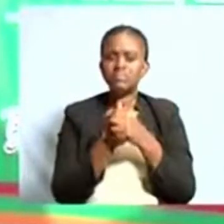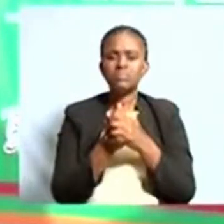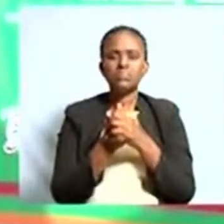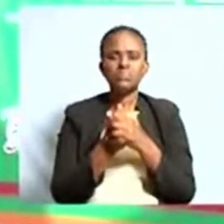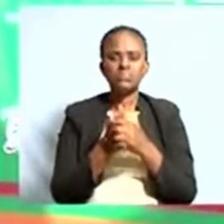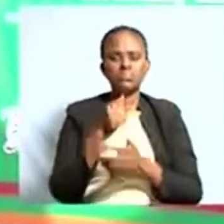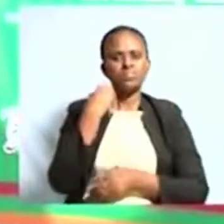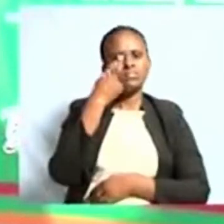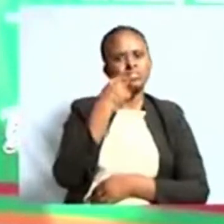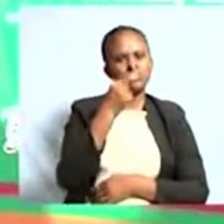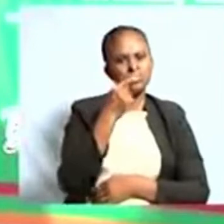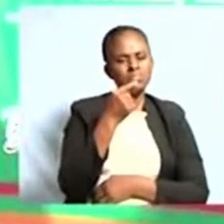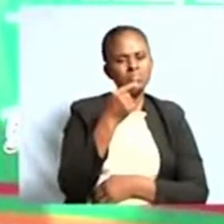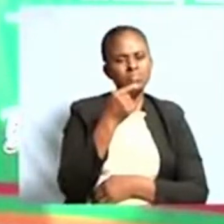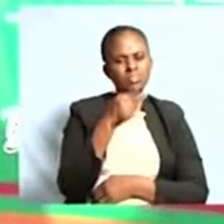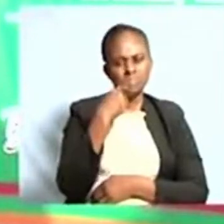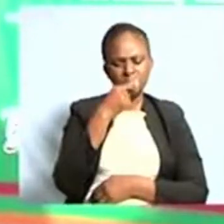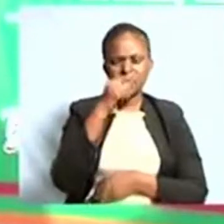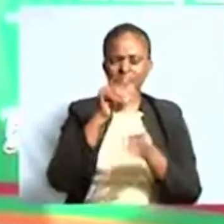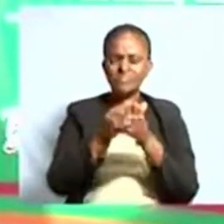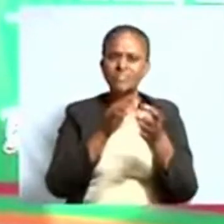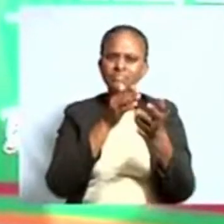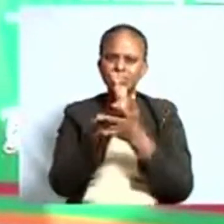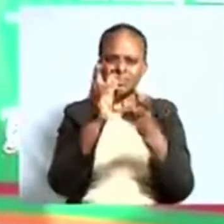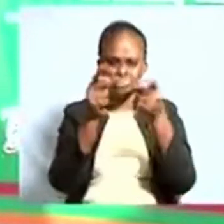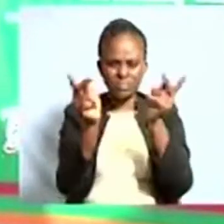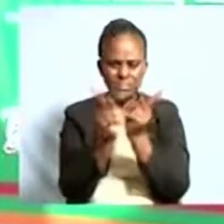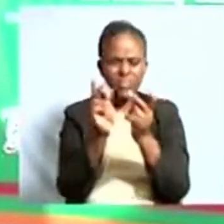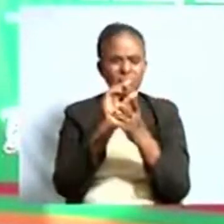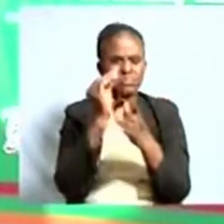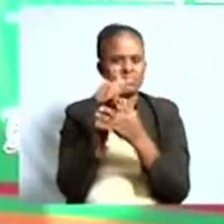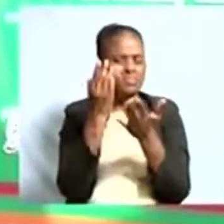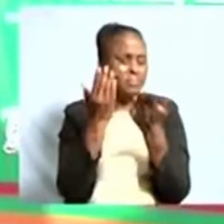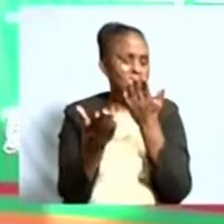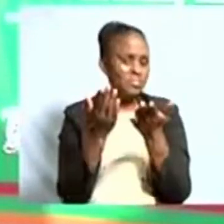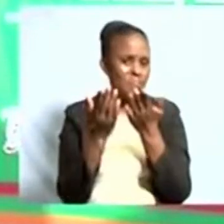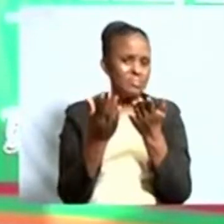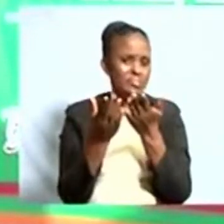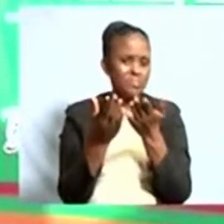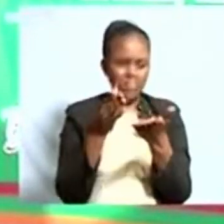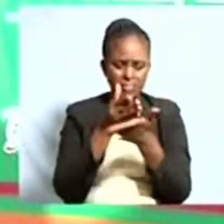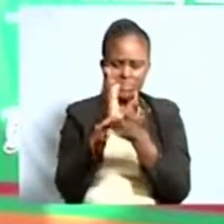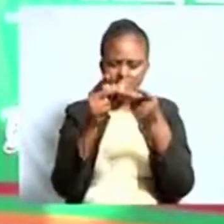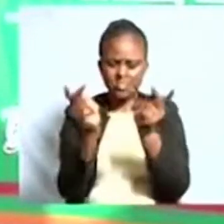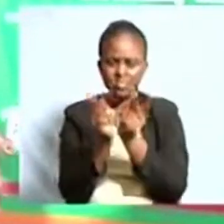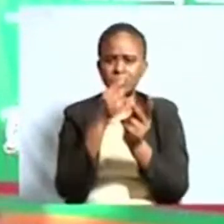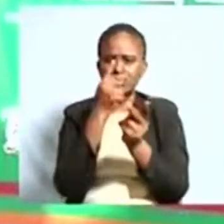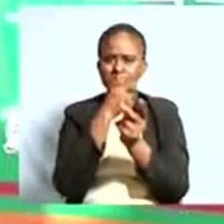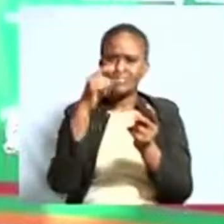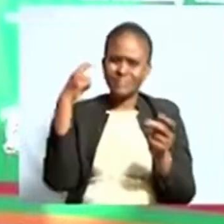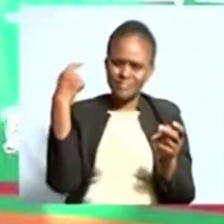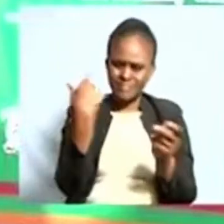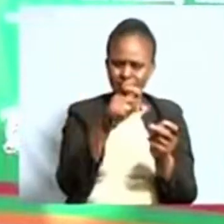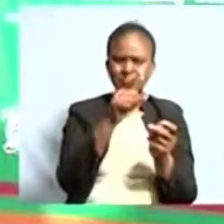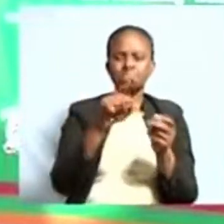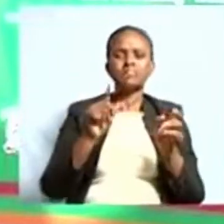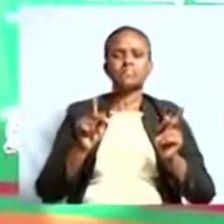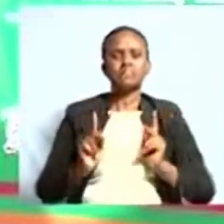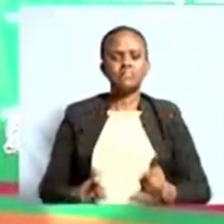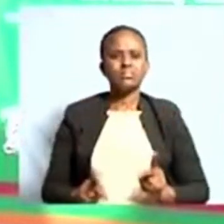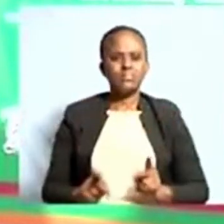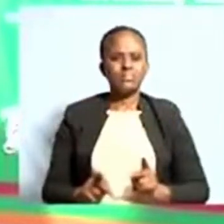who is in the right position or who is at the right place to charge this person.